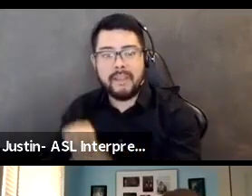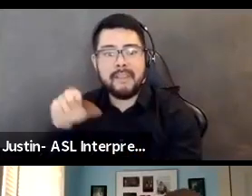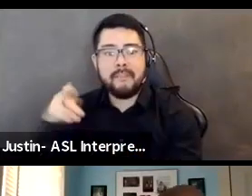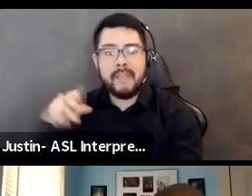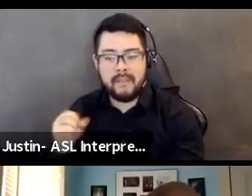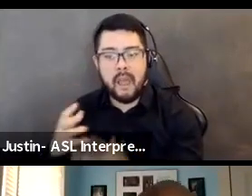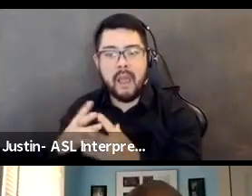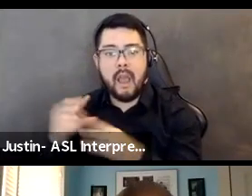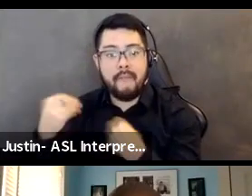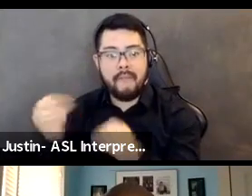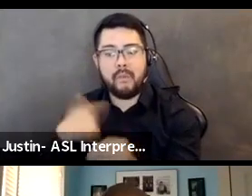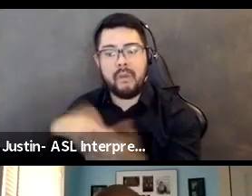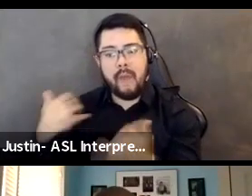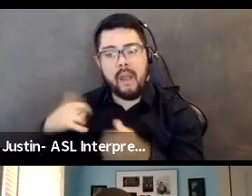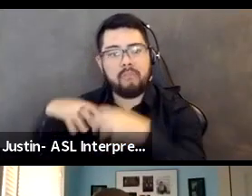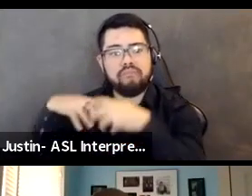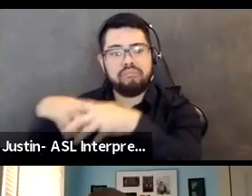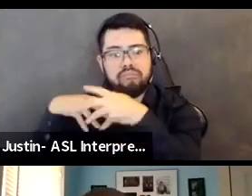listening